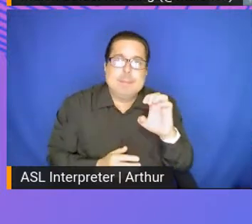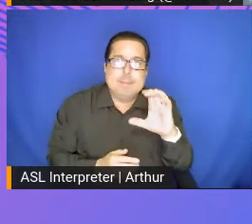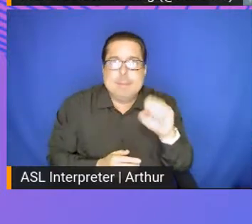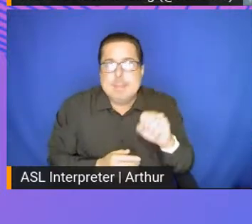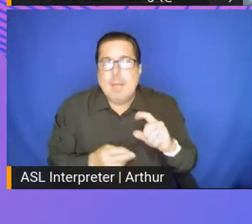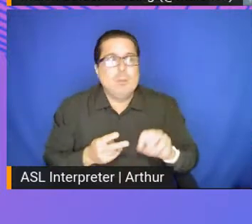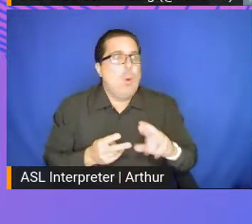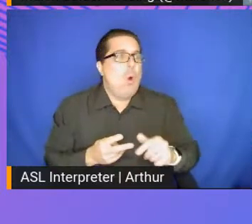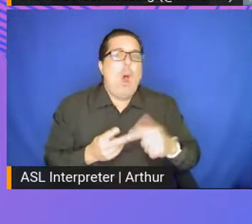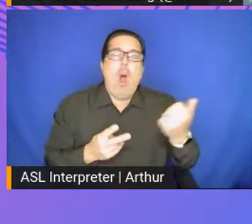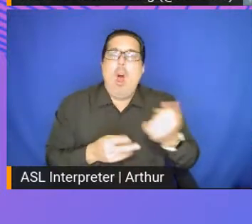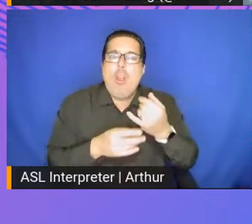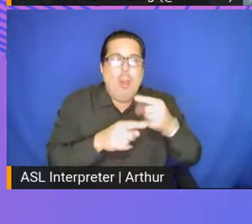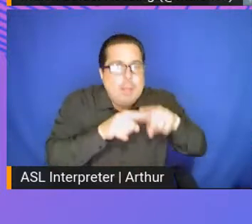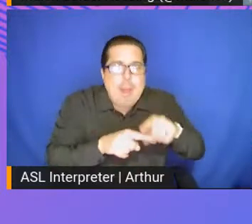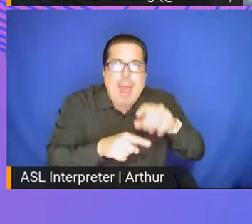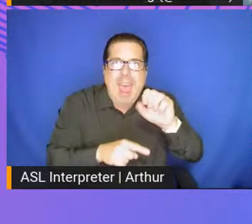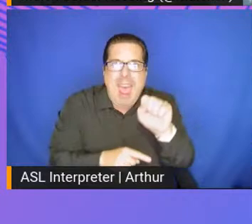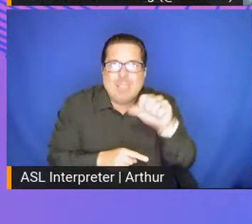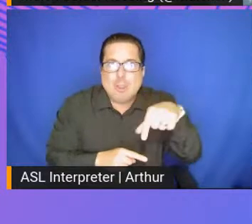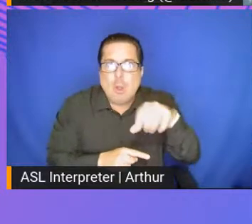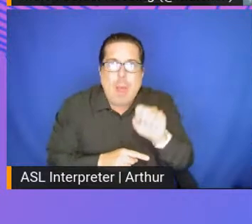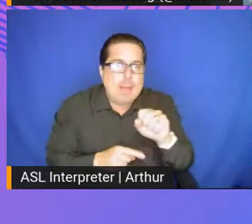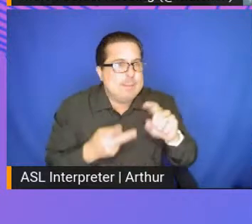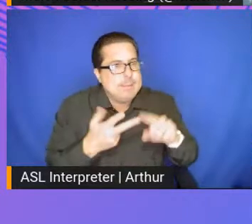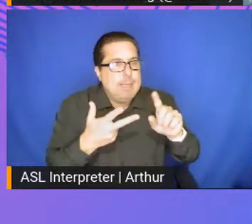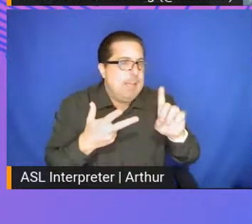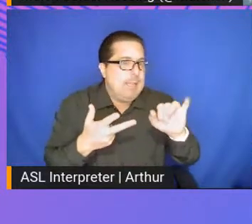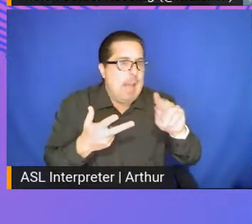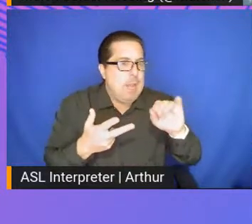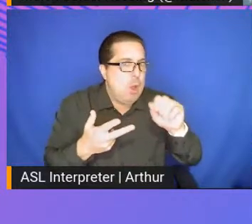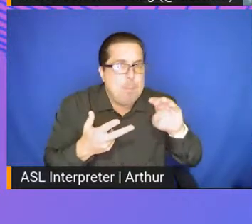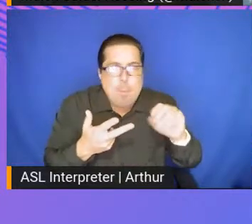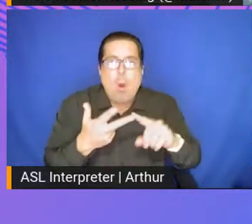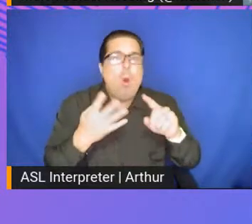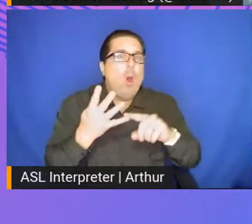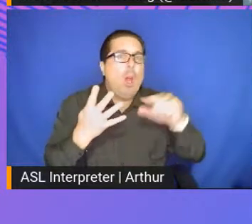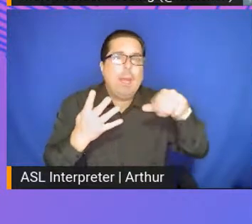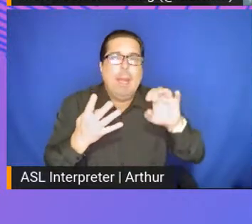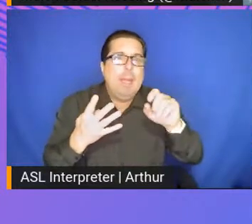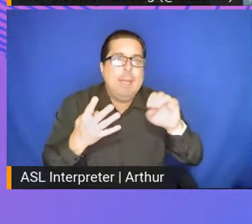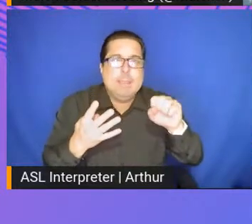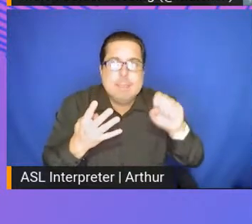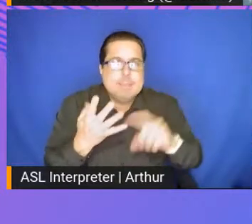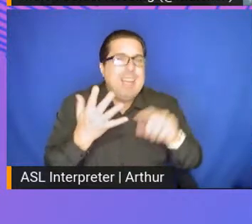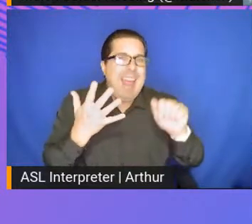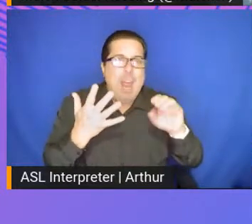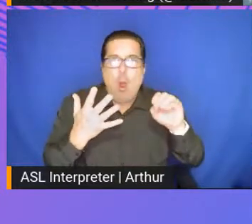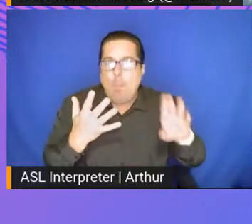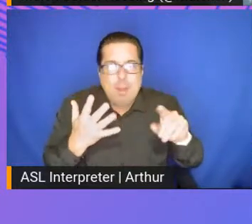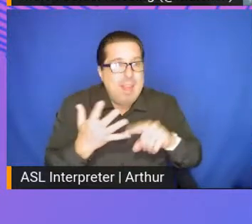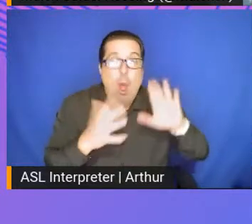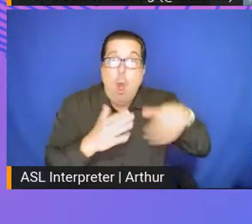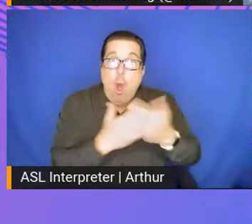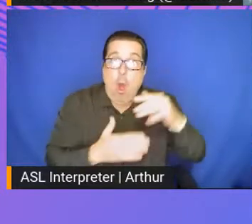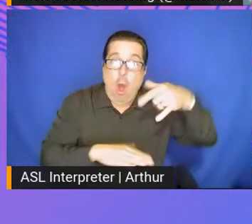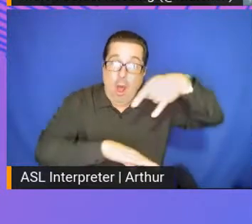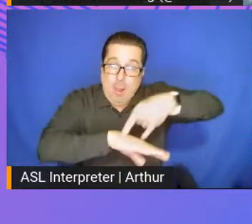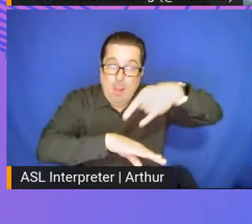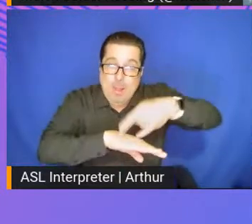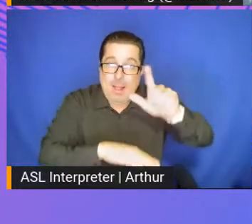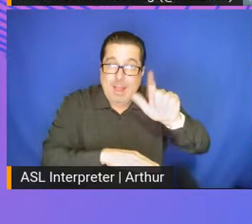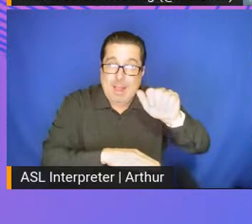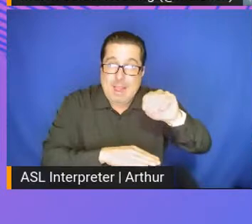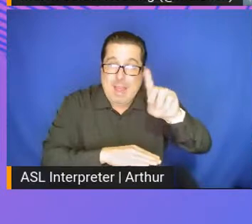some of the dependencies, SQS, Dynamo, Kinesis, AOBs, these were all things, Lambdas, they were hard to